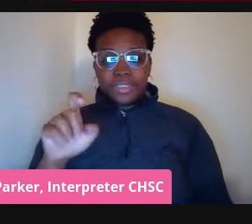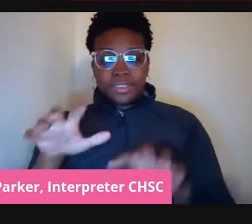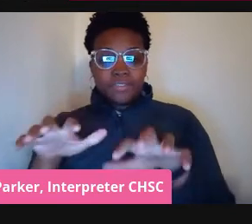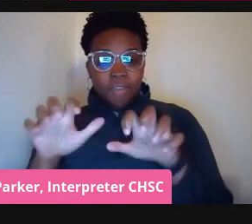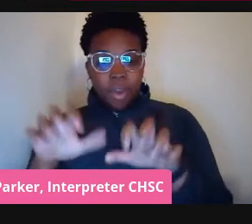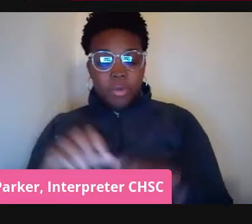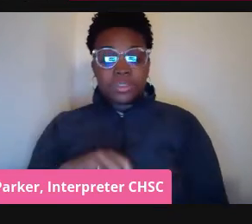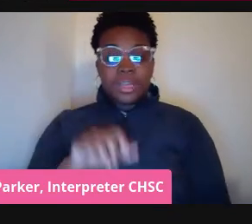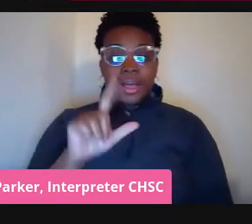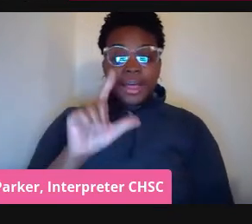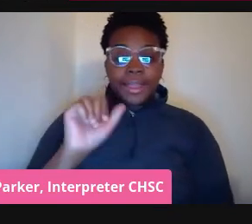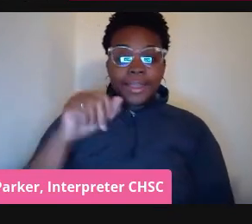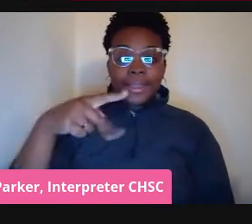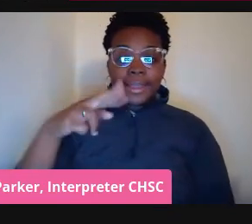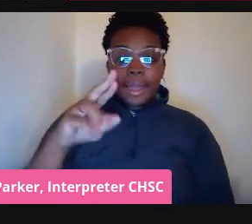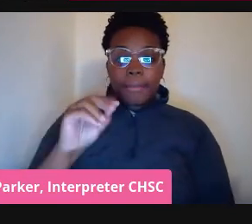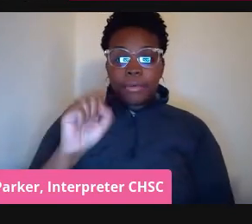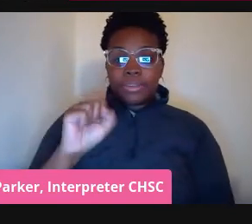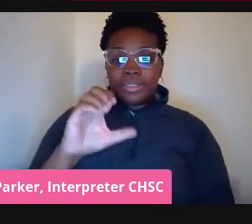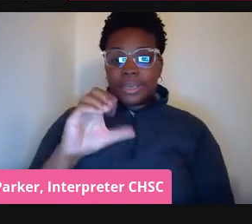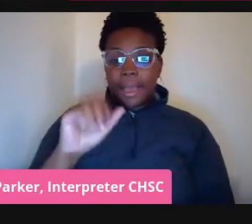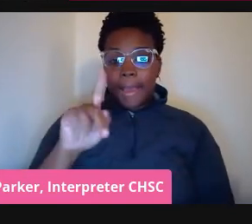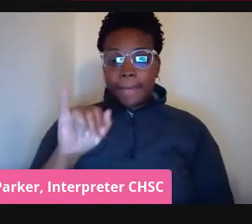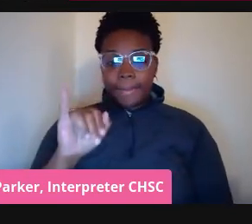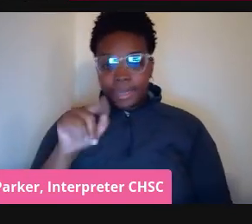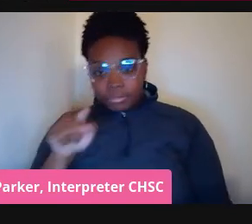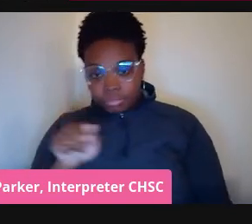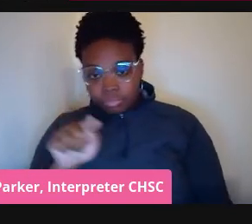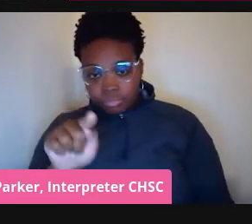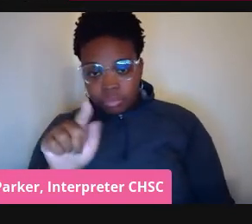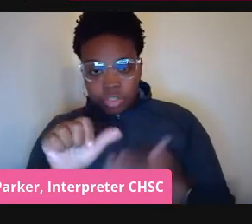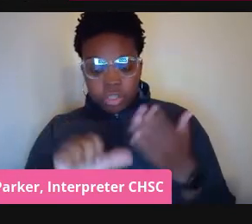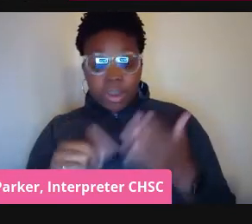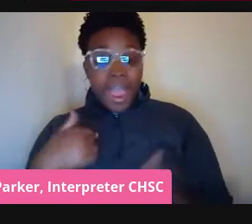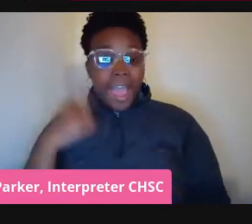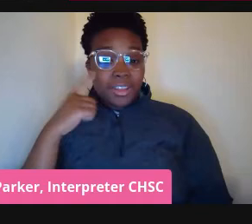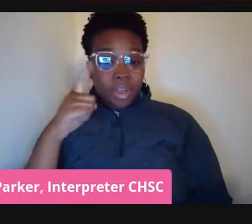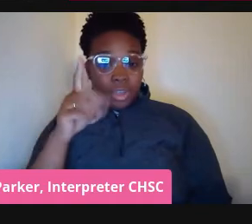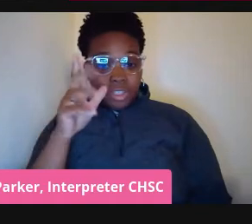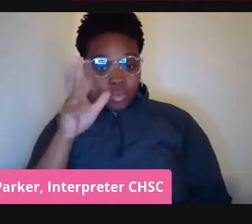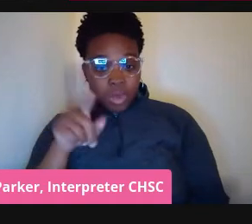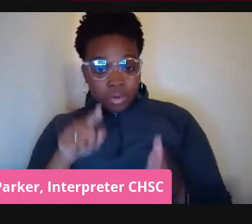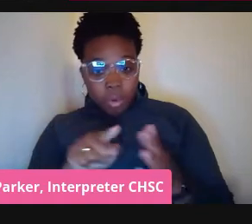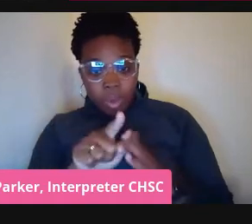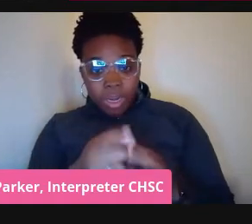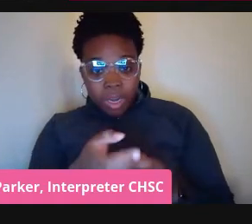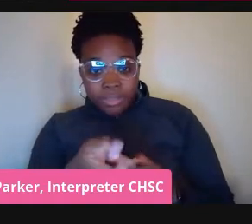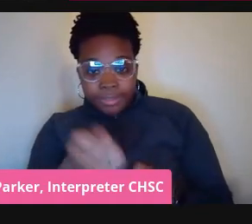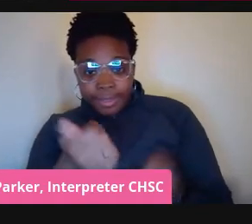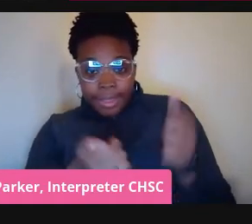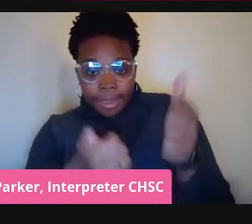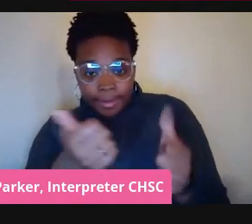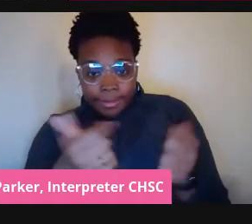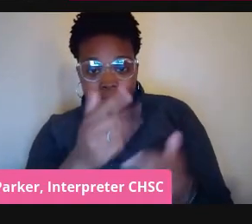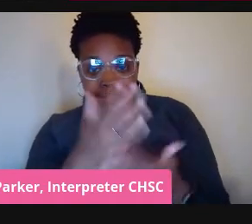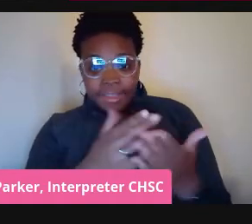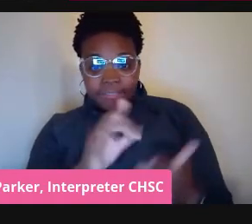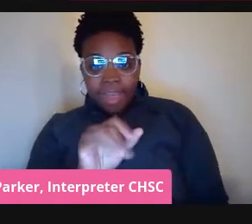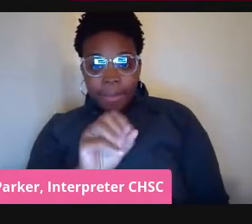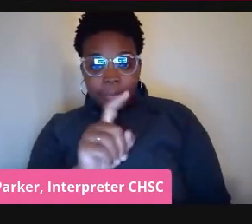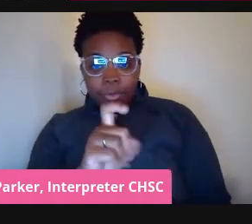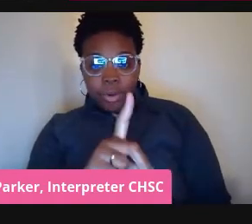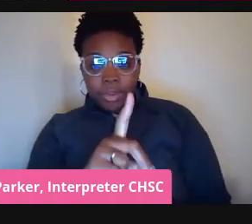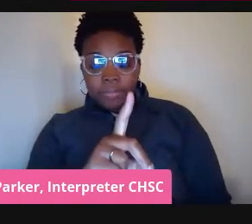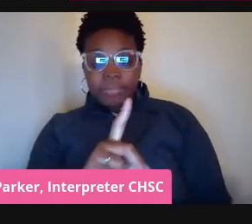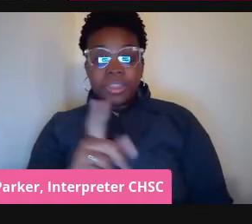surgery where I thought that she was going to go in there and take out some fibroids, but she actually ended up taking out my appendix and